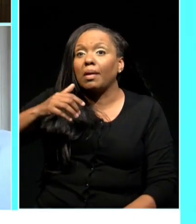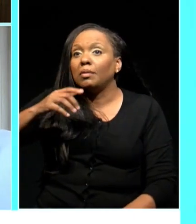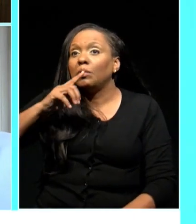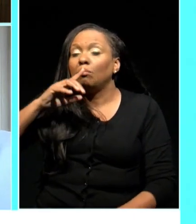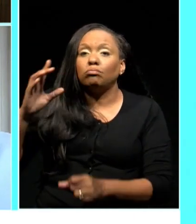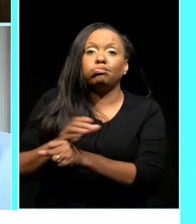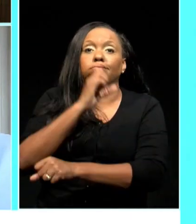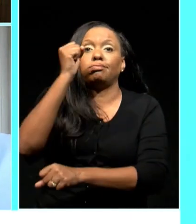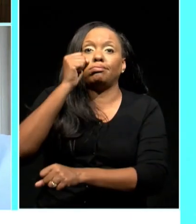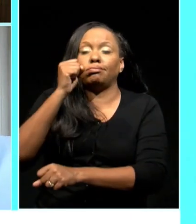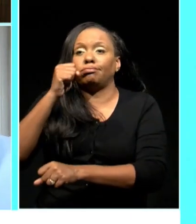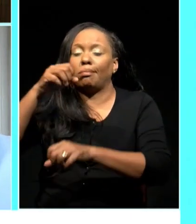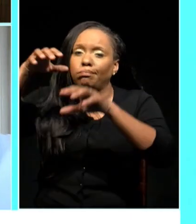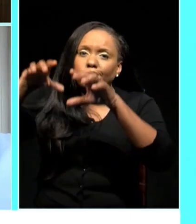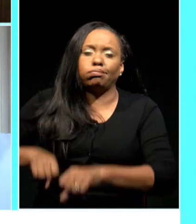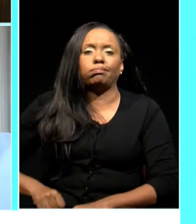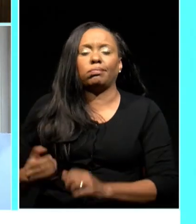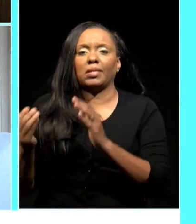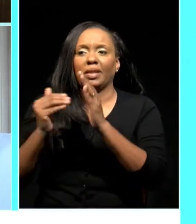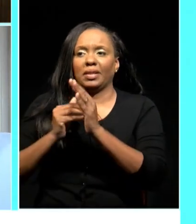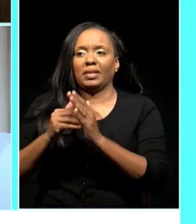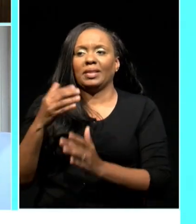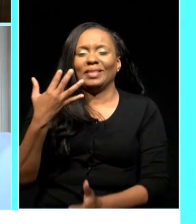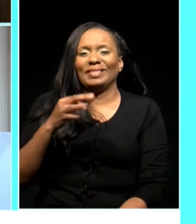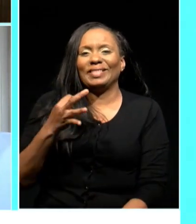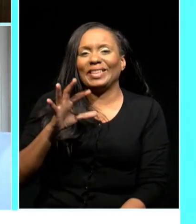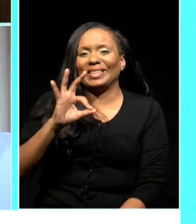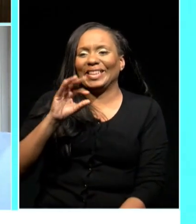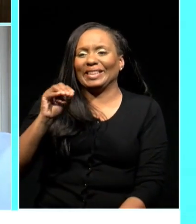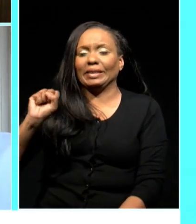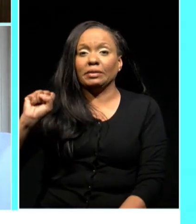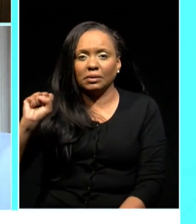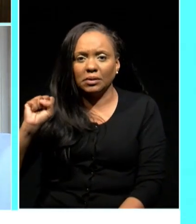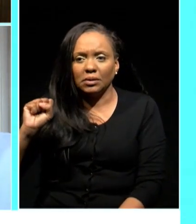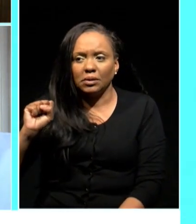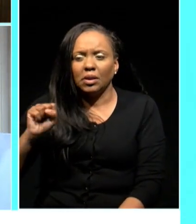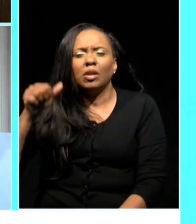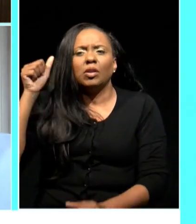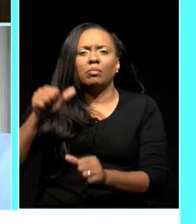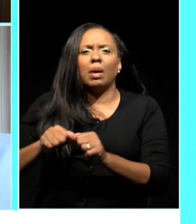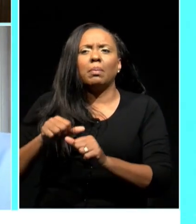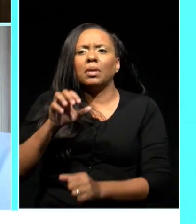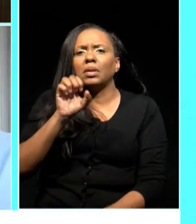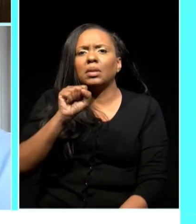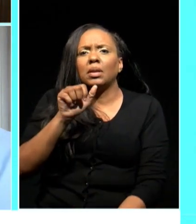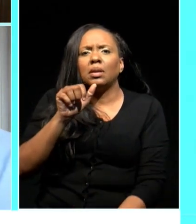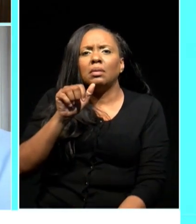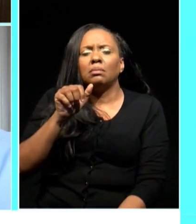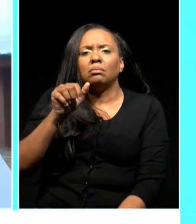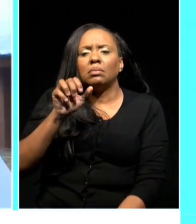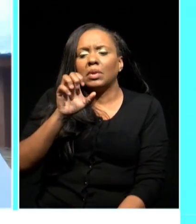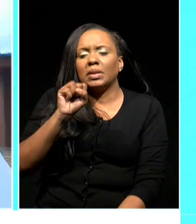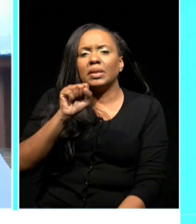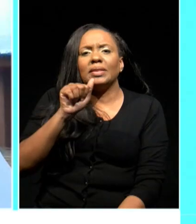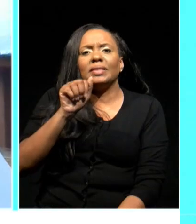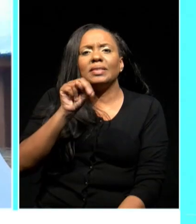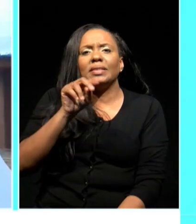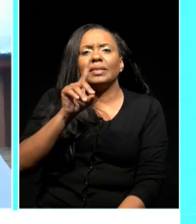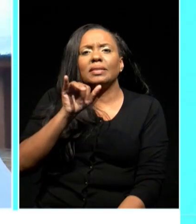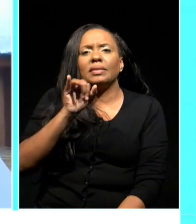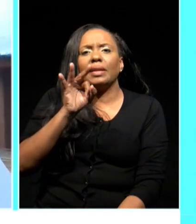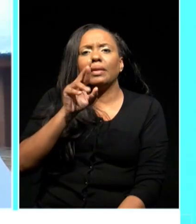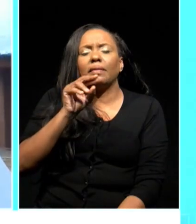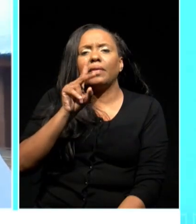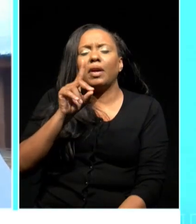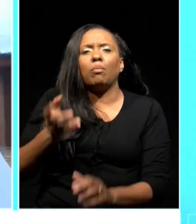And when he recovered that after crisis, the Sandyford crisis in the Democratic Labour Party. The Democratic Labour Party did